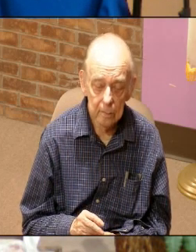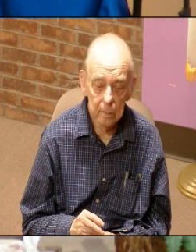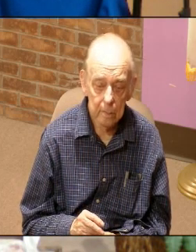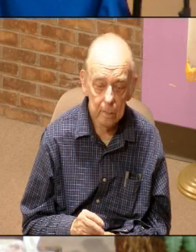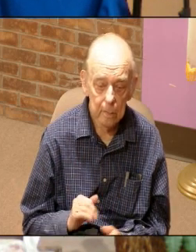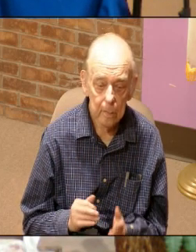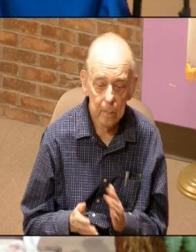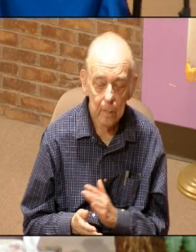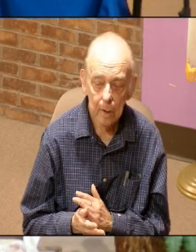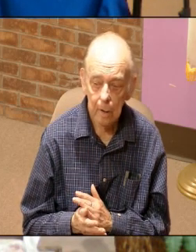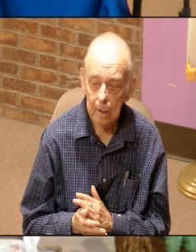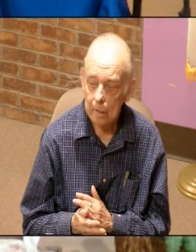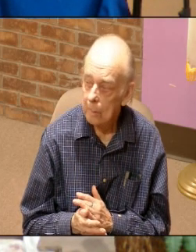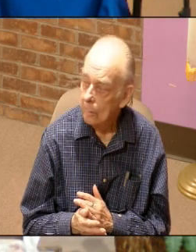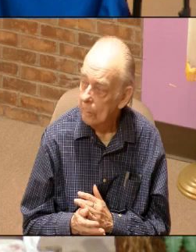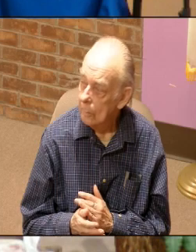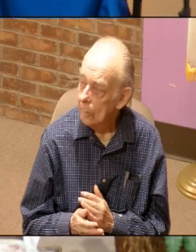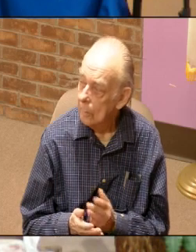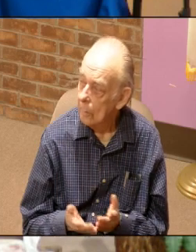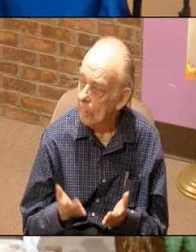this morning I hope and pray you will